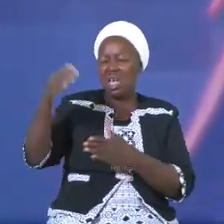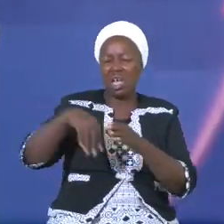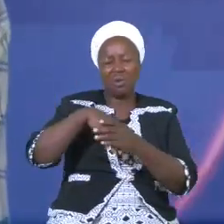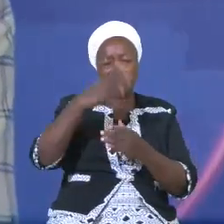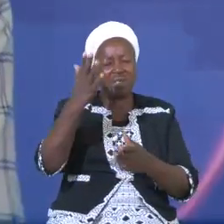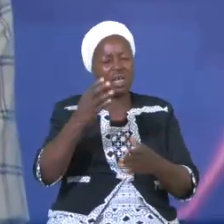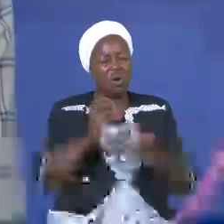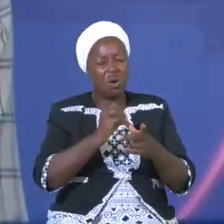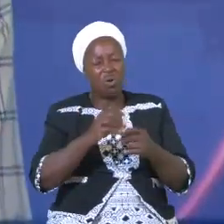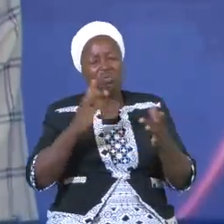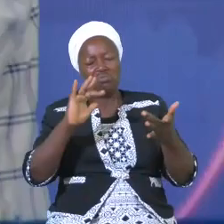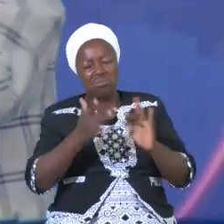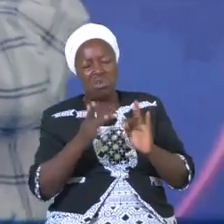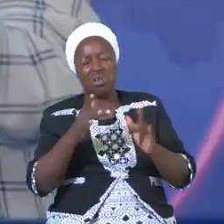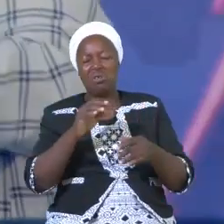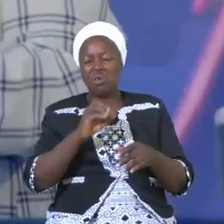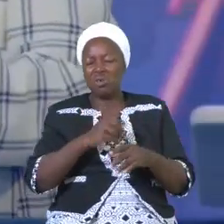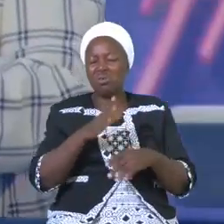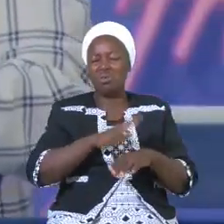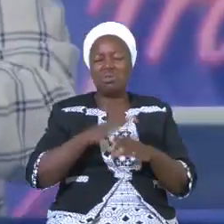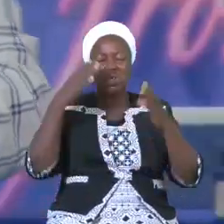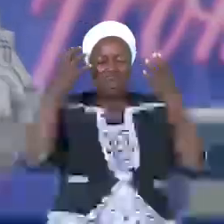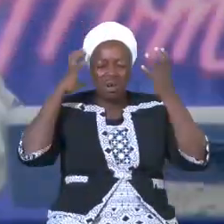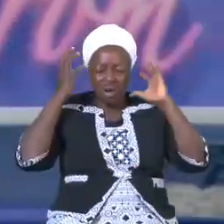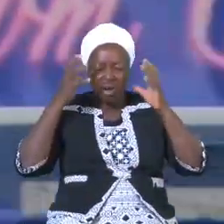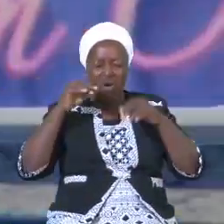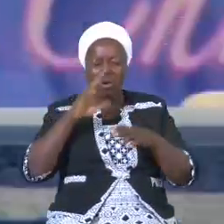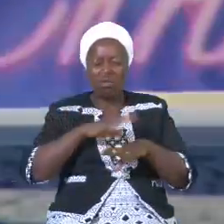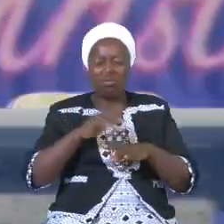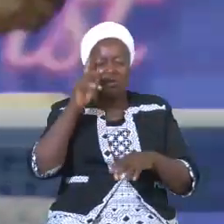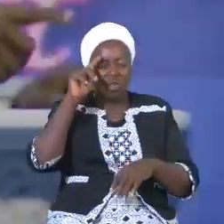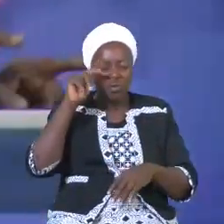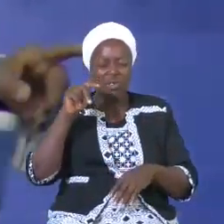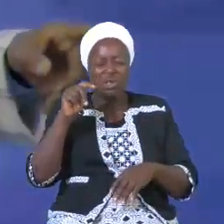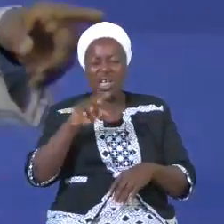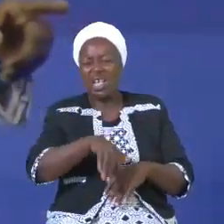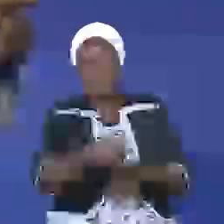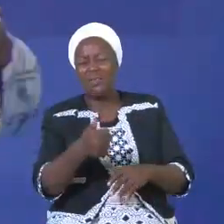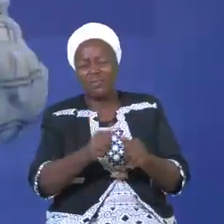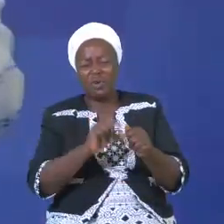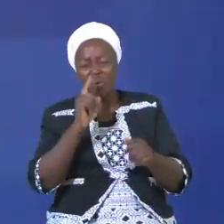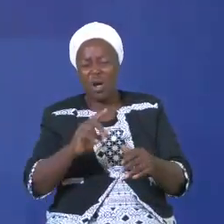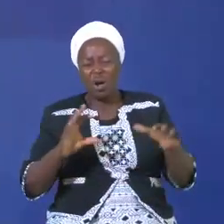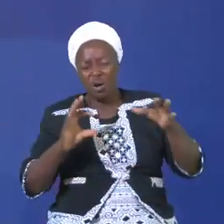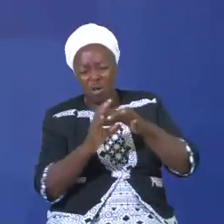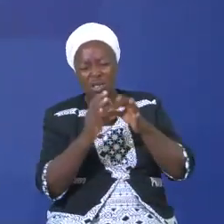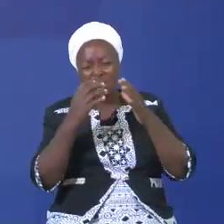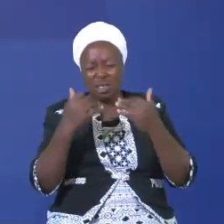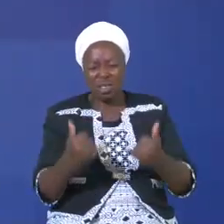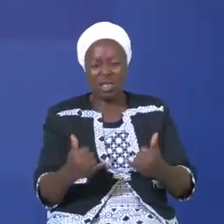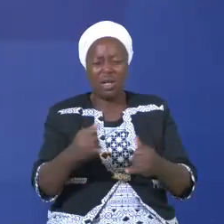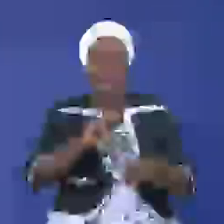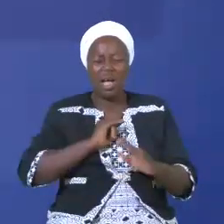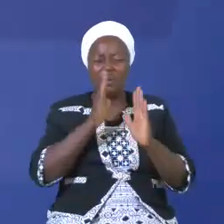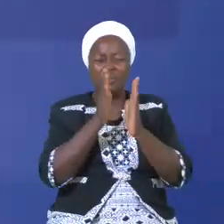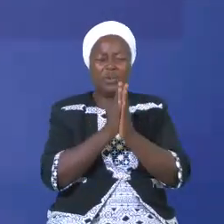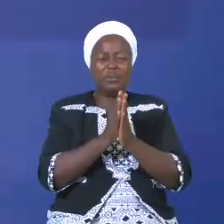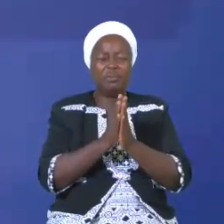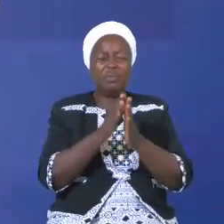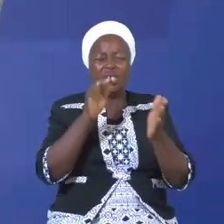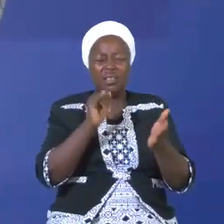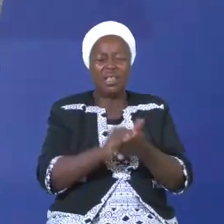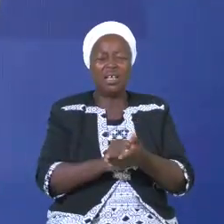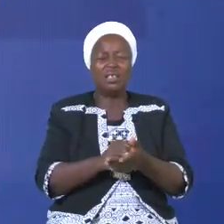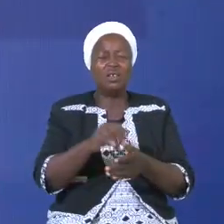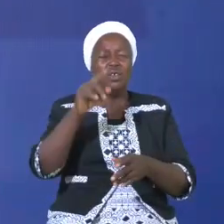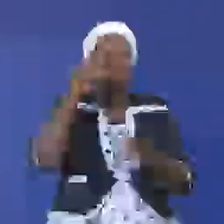everyone over the radio over the television everyone connected now i pray that you will